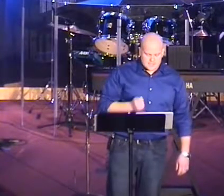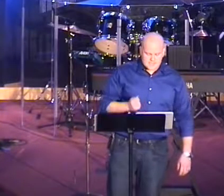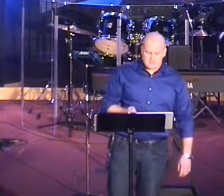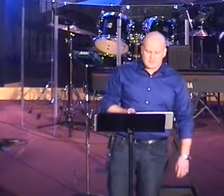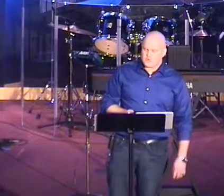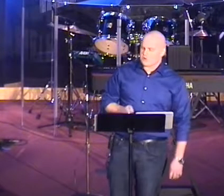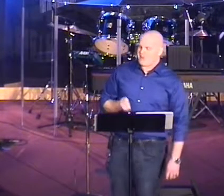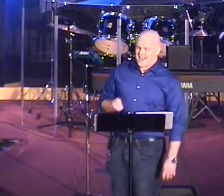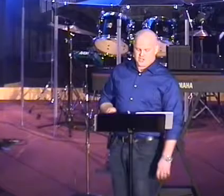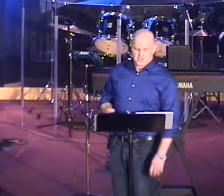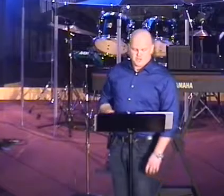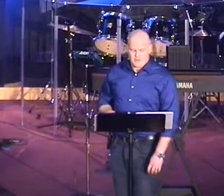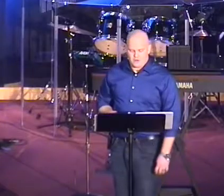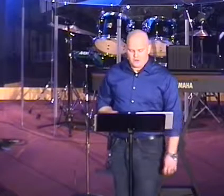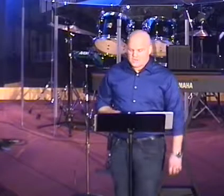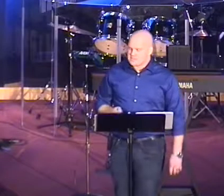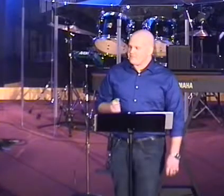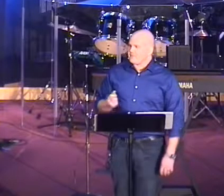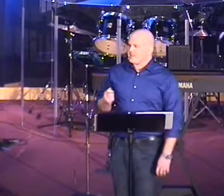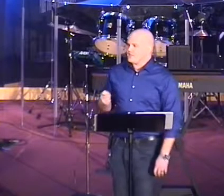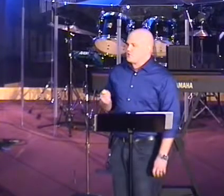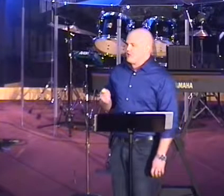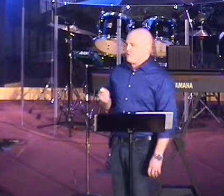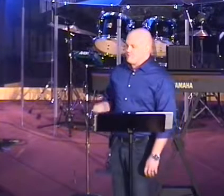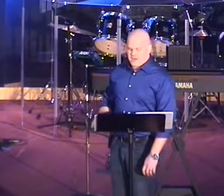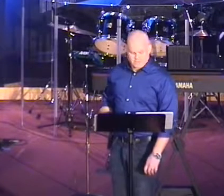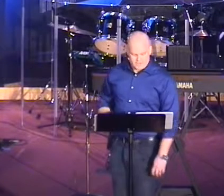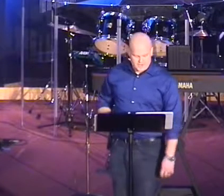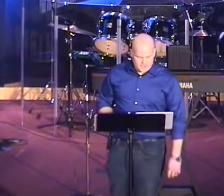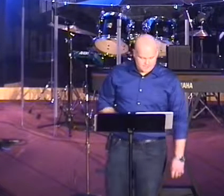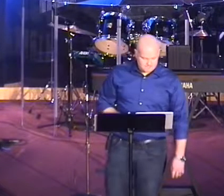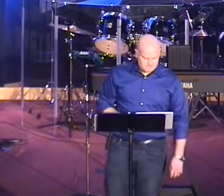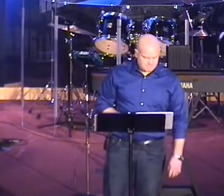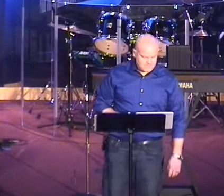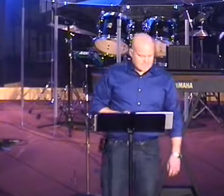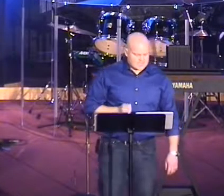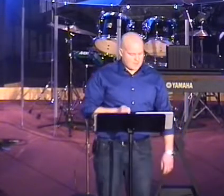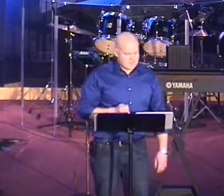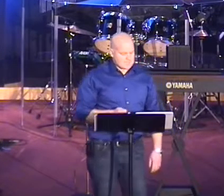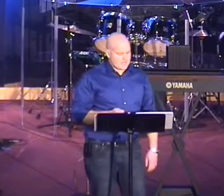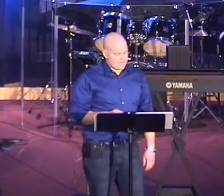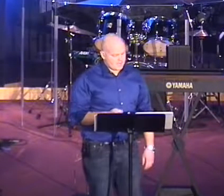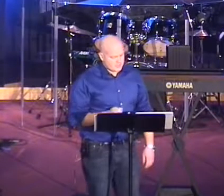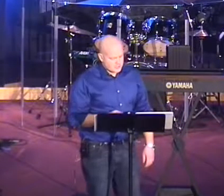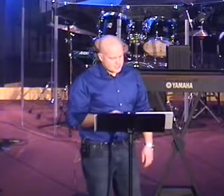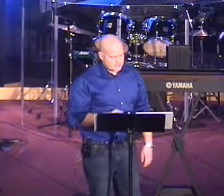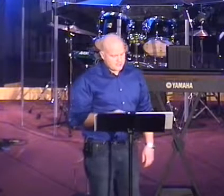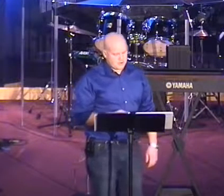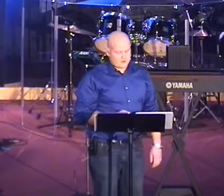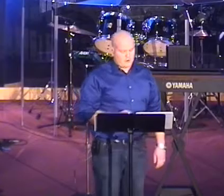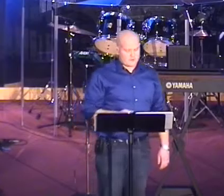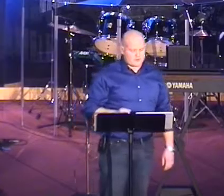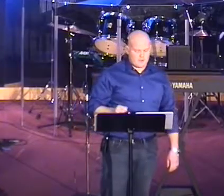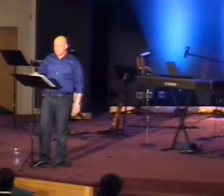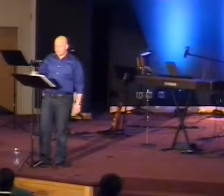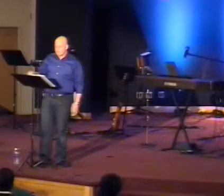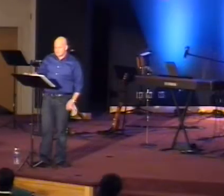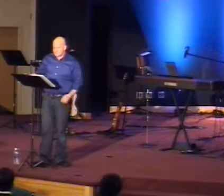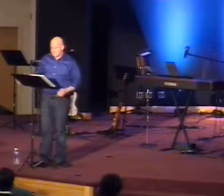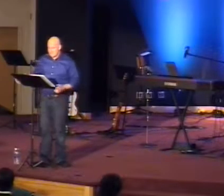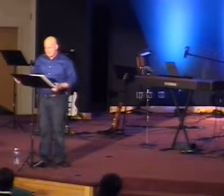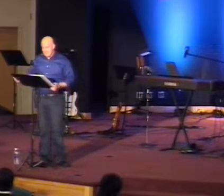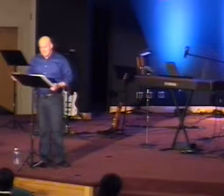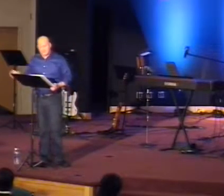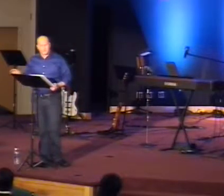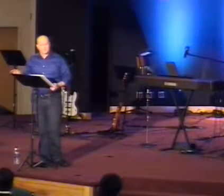is something that you are passionate about, something that gets you out of bed every day. Simon Sinek, a leadership speaker and author whom I listen to